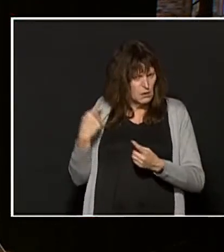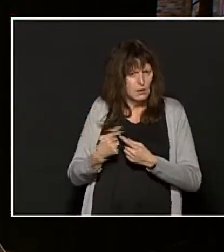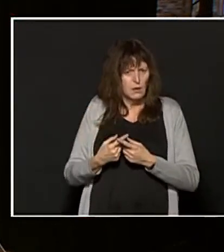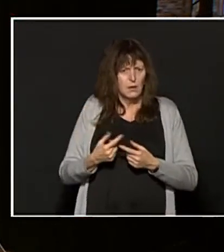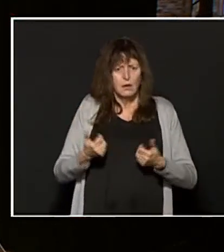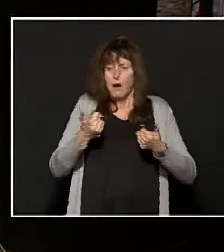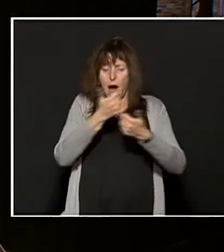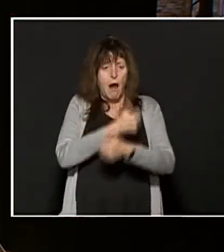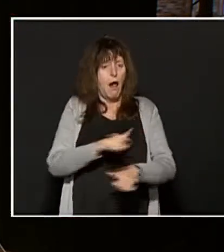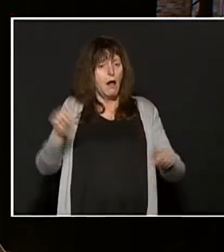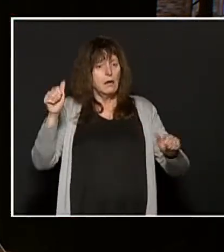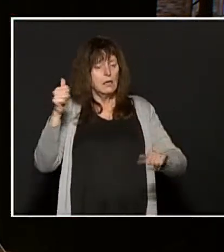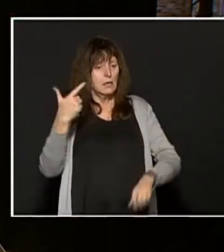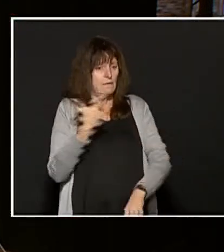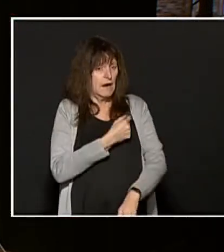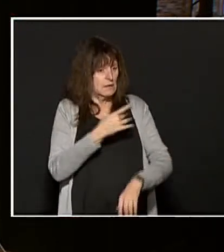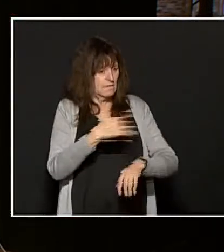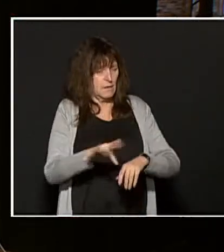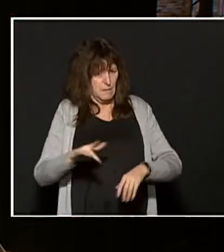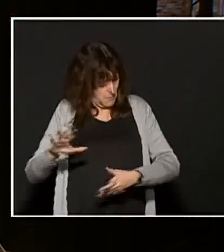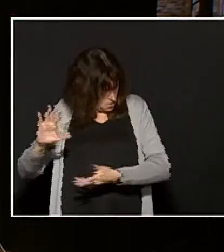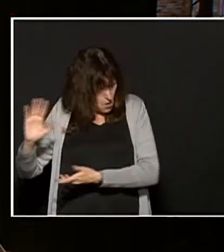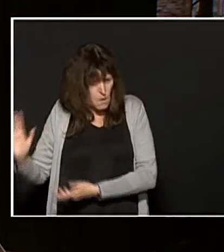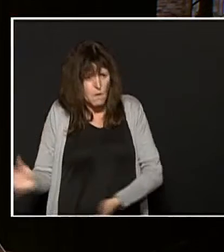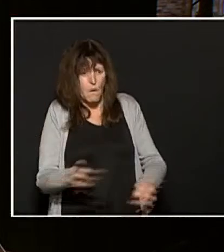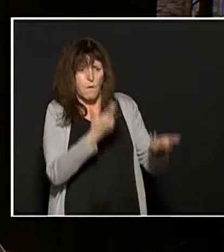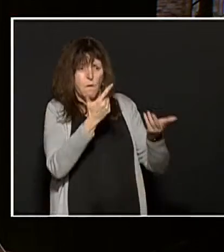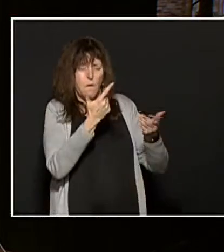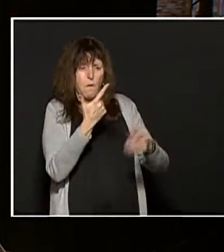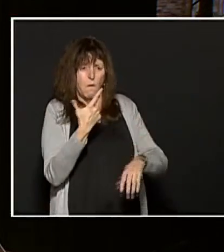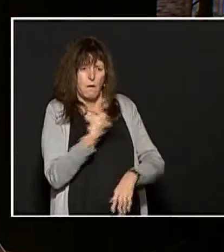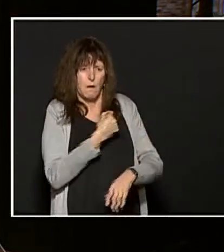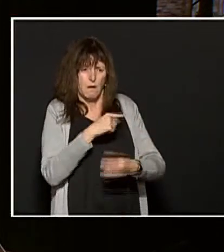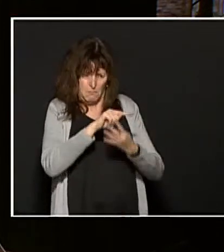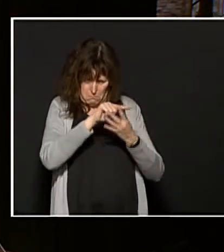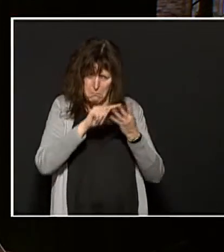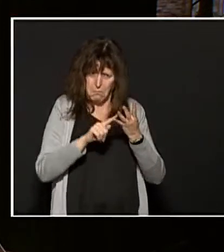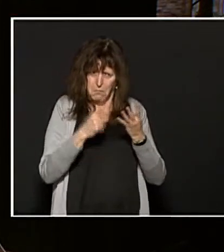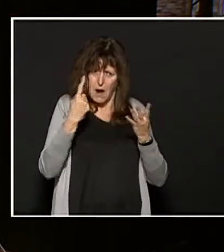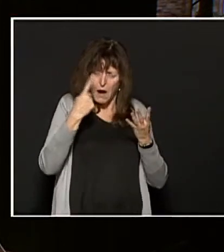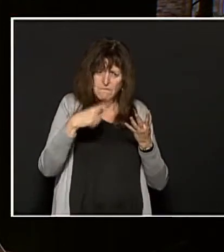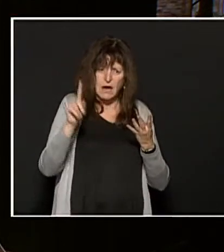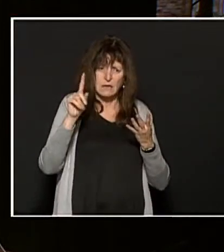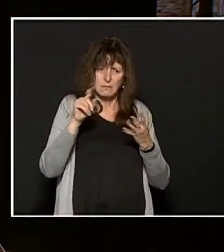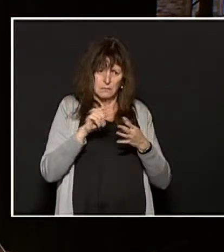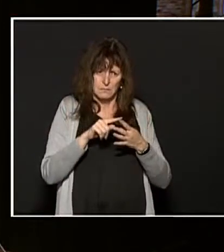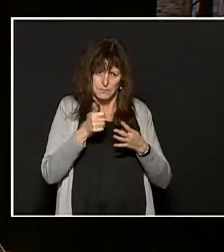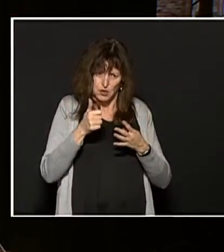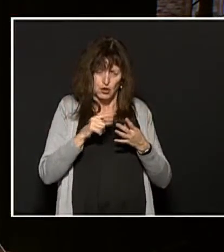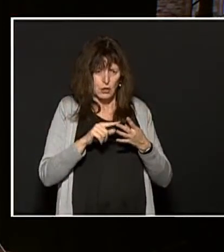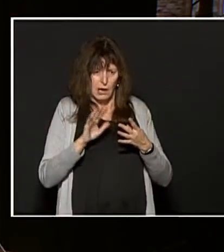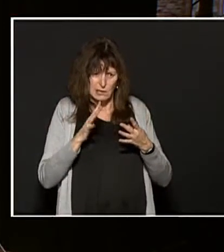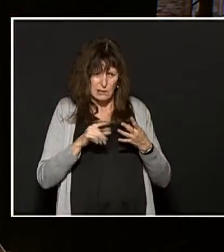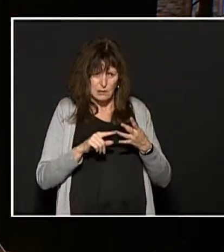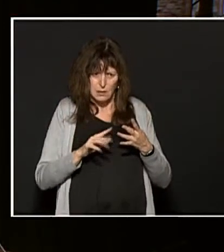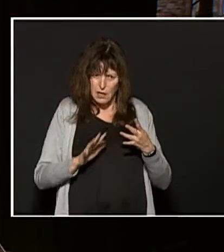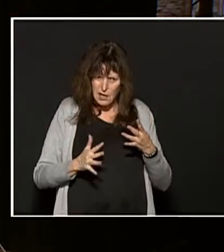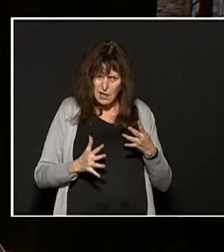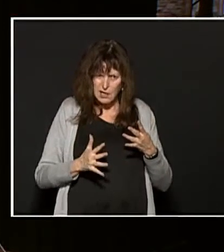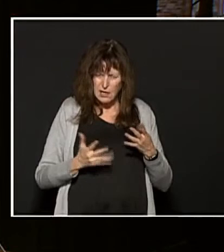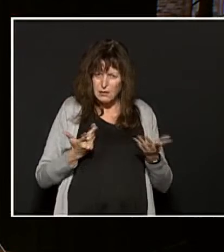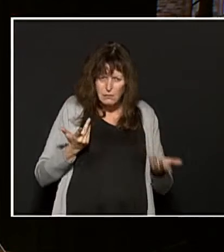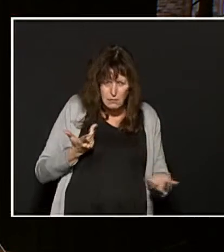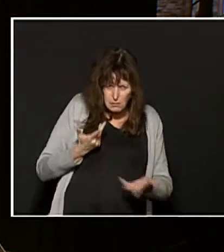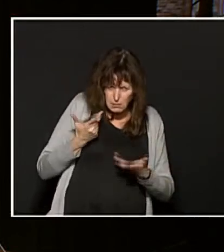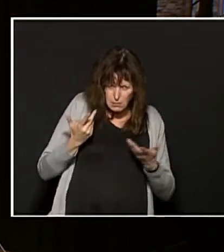question the AstraZeneca vaccine and its efficacy and if people should wait to get a different vaccine, does it?